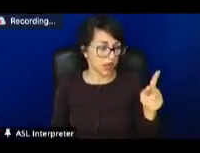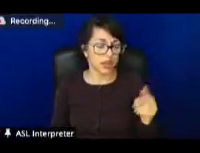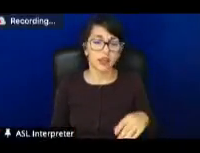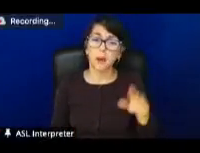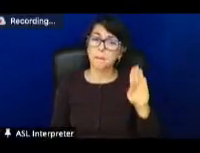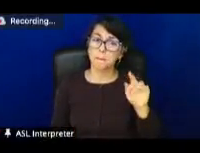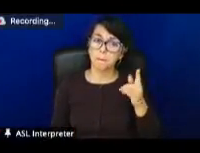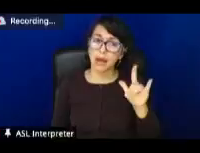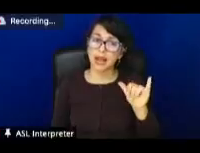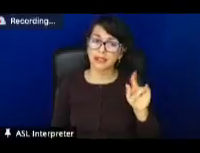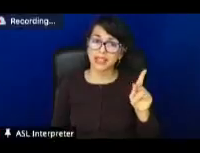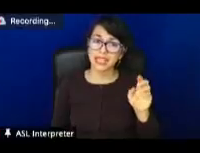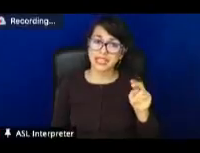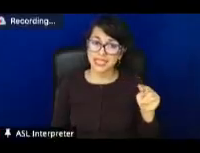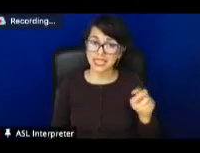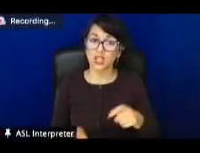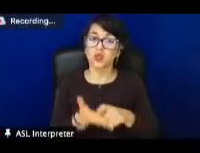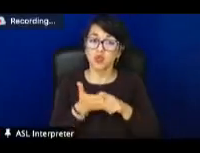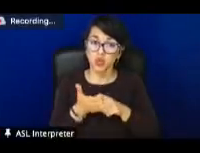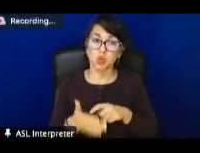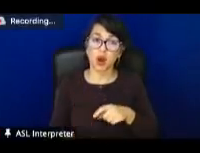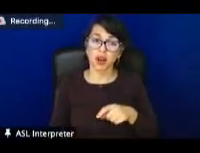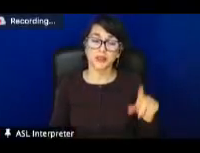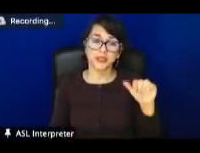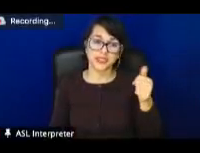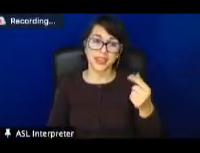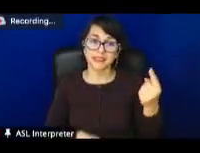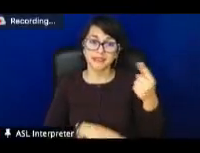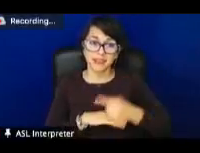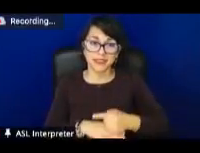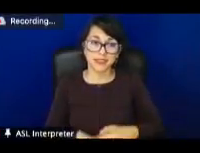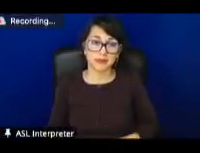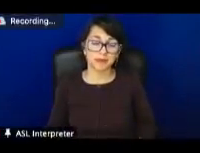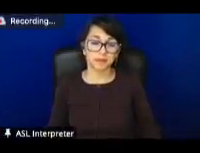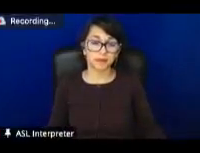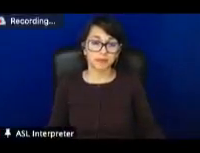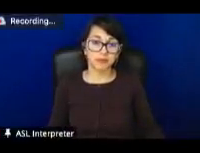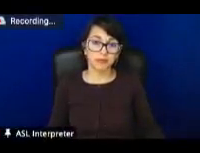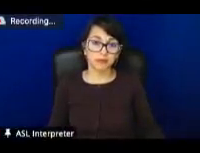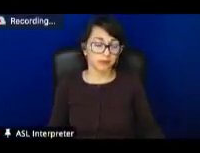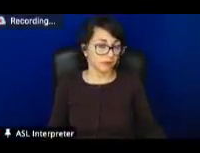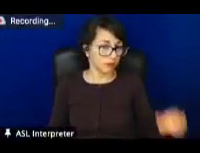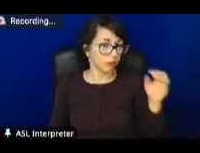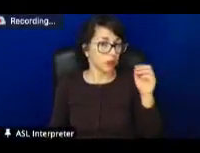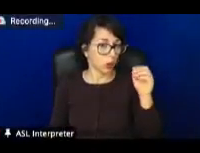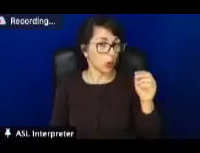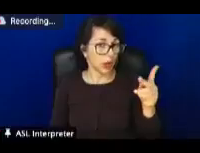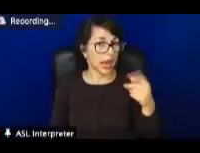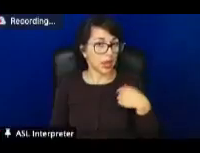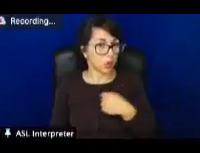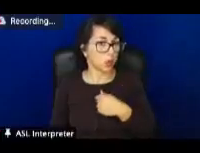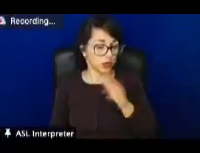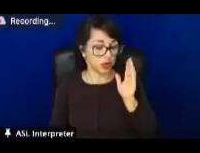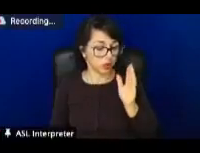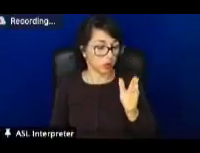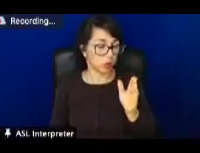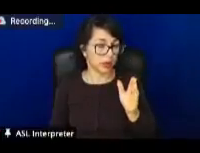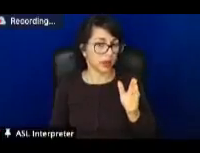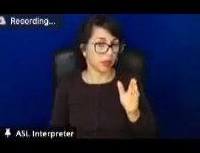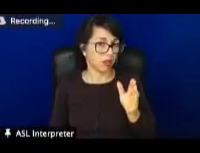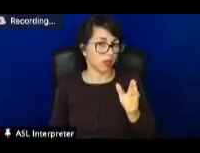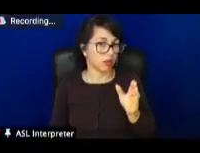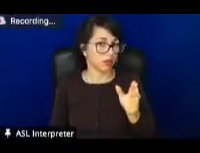10. Okay. Well, we'll go with 10,